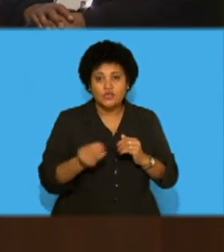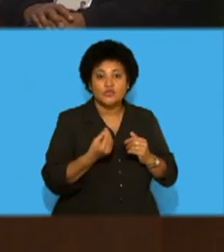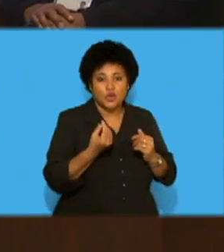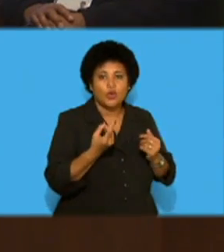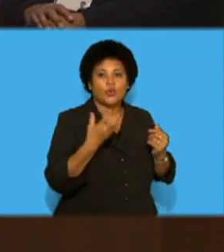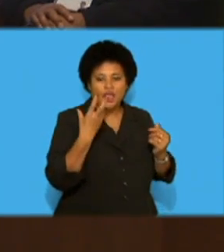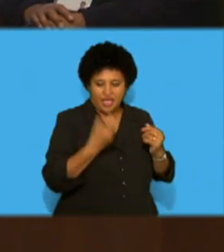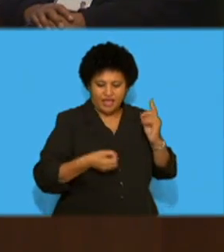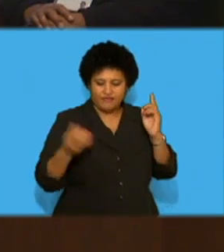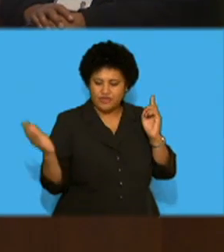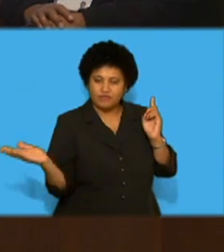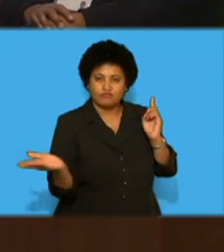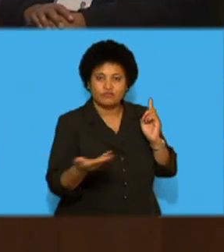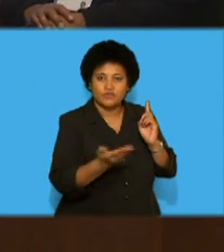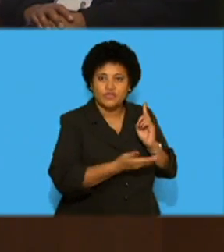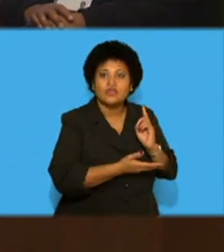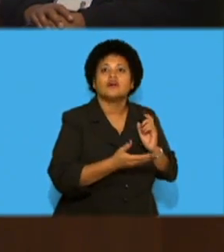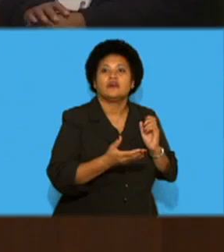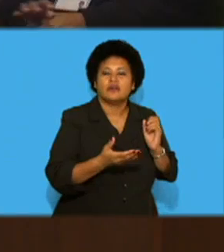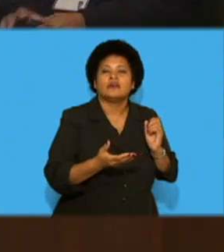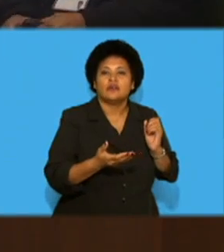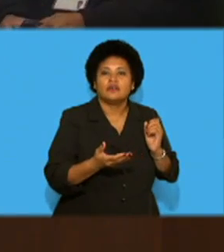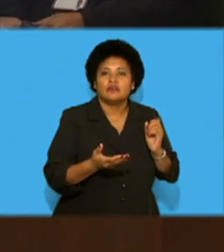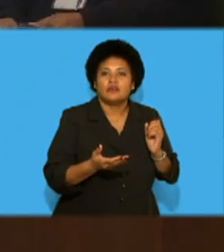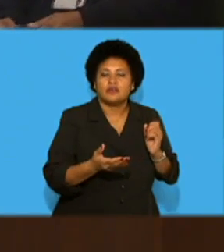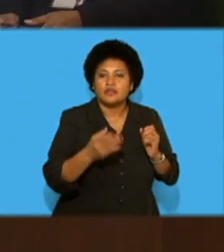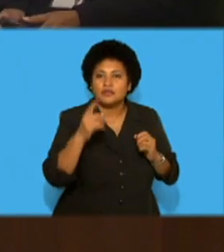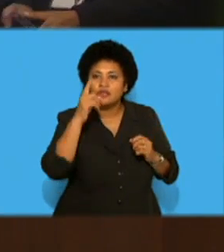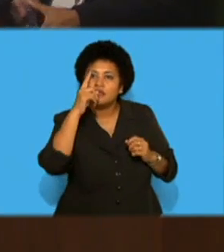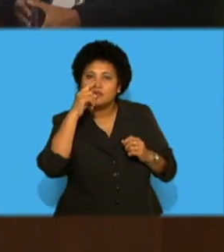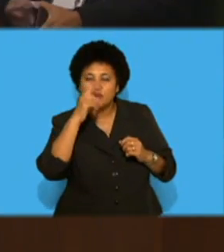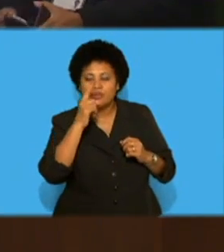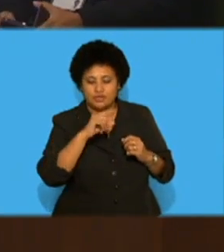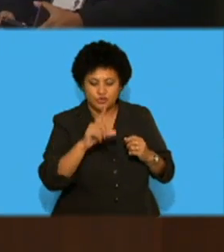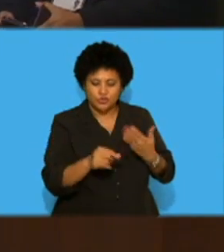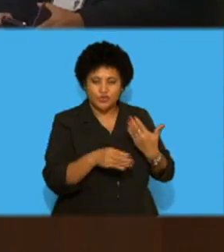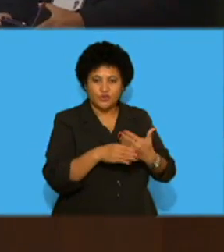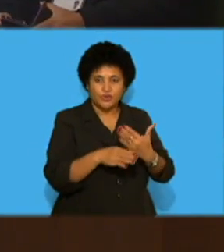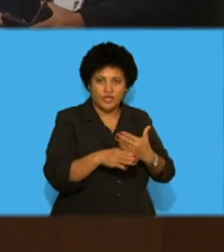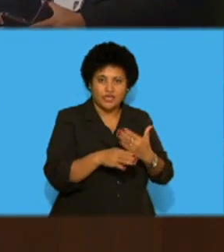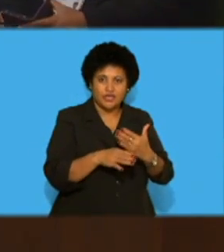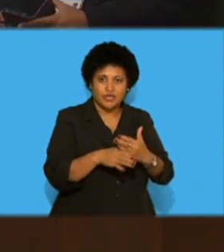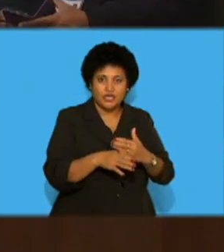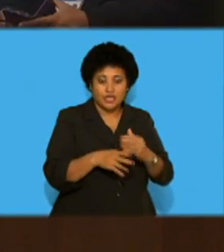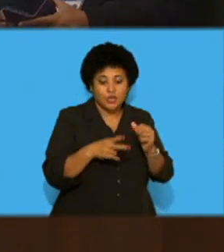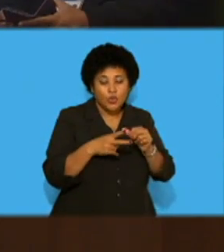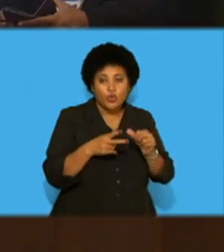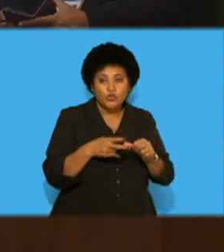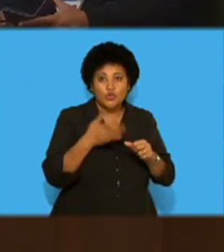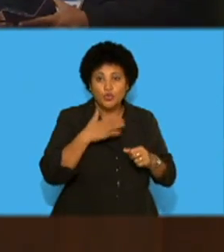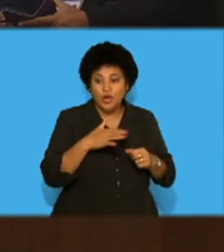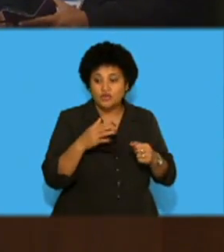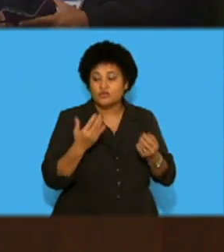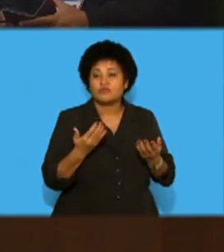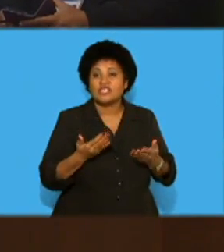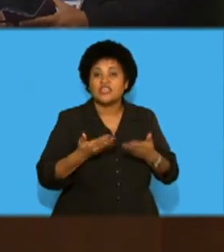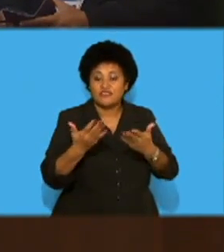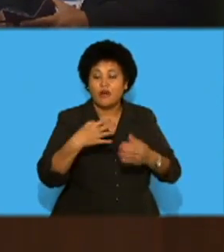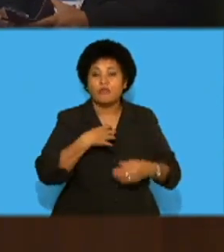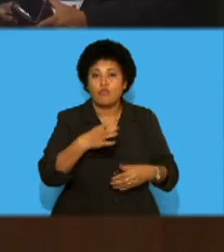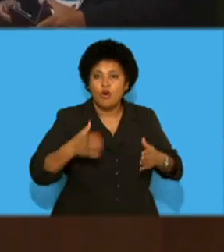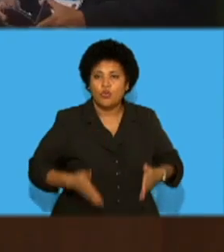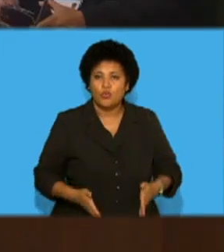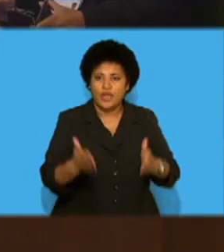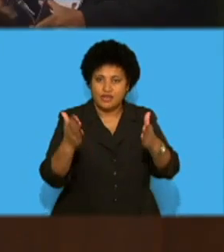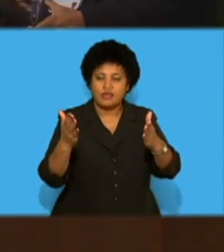all these farmers. They're getting organized. It is a means, Madam Speaker, to also provide further mechanization. It solves and addresses